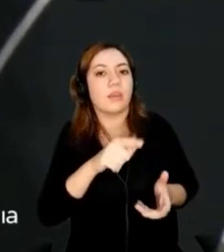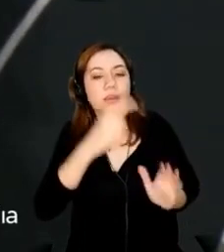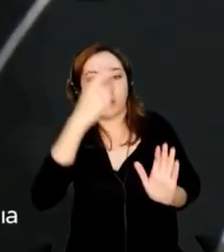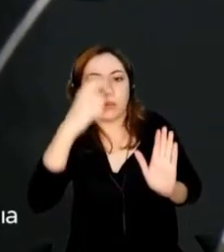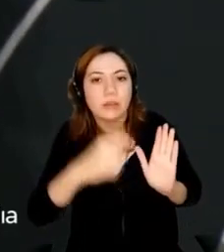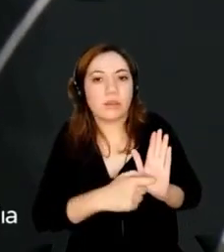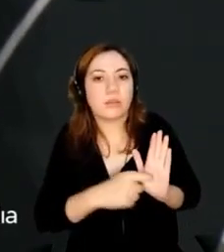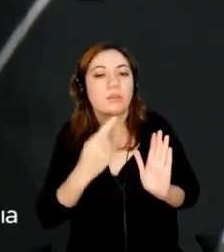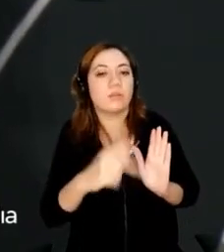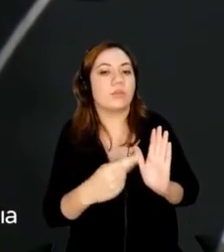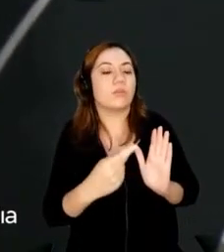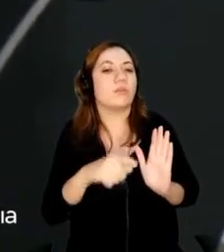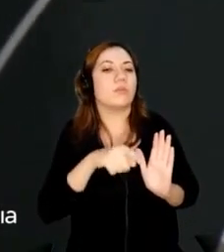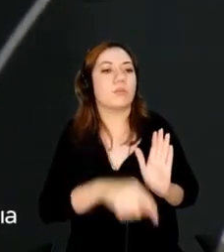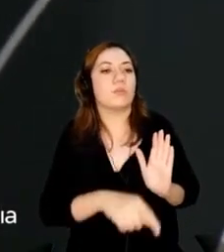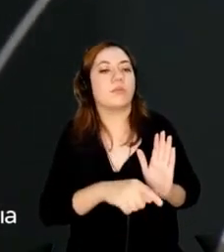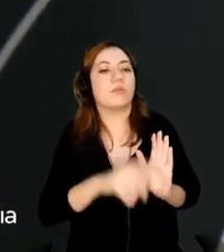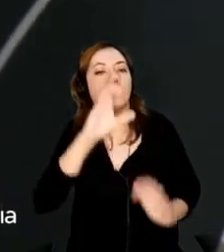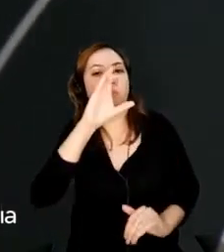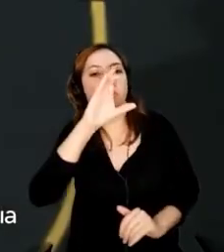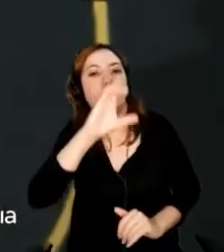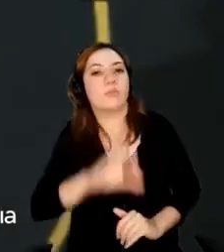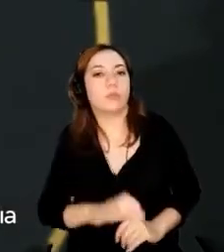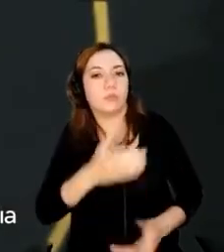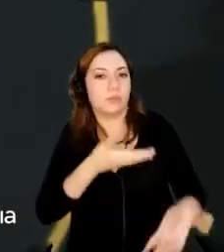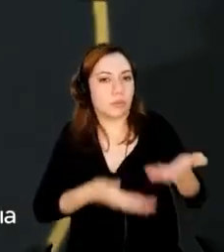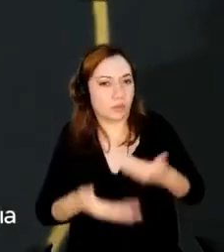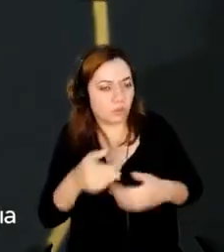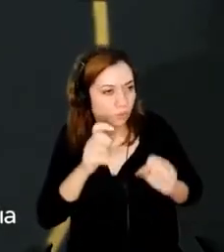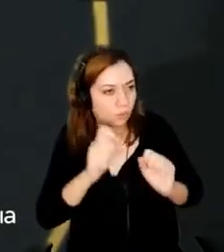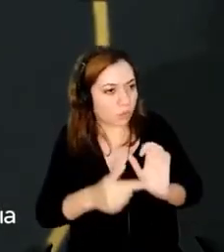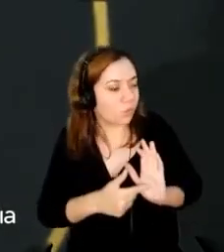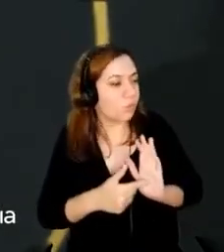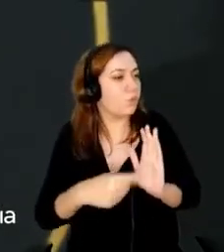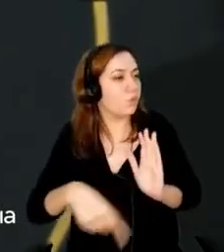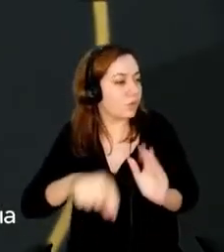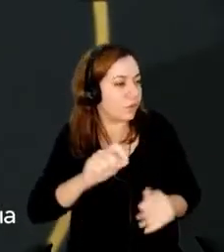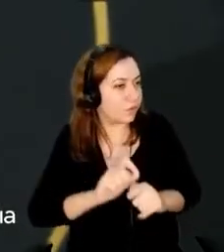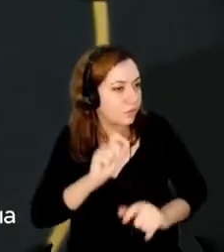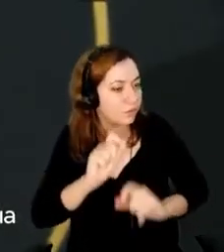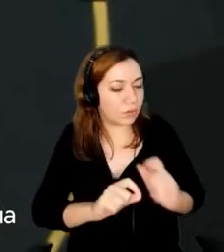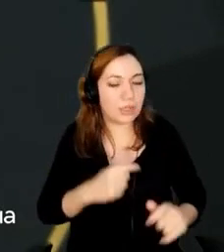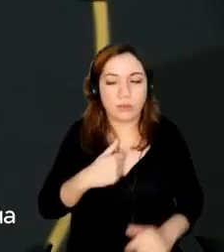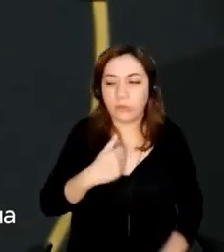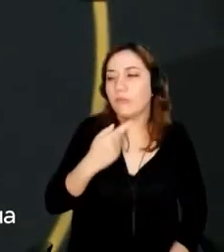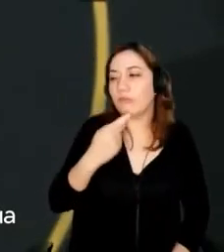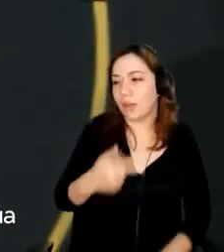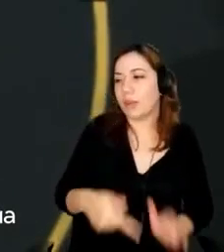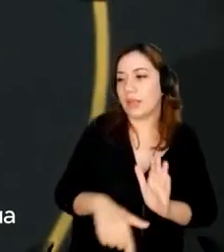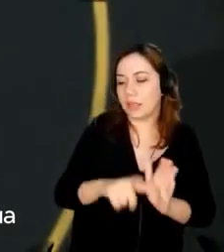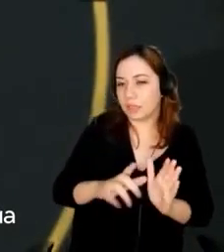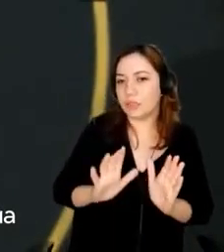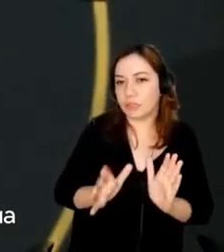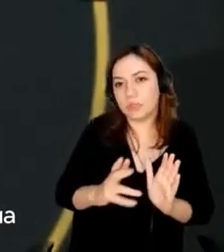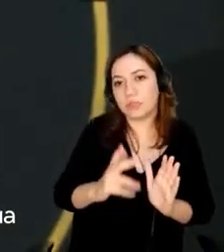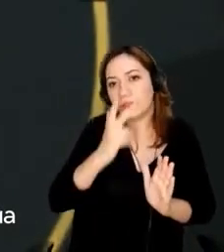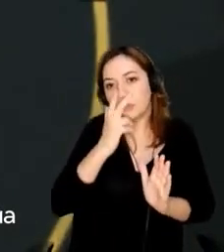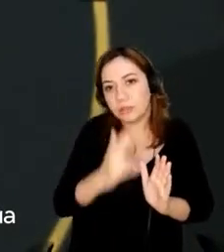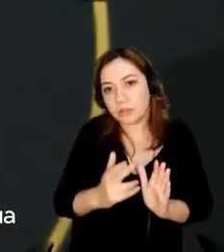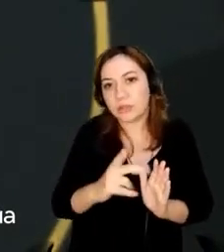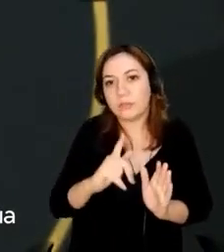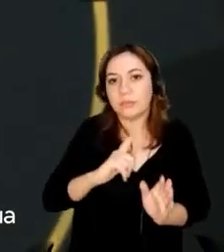some of the things you guys have done? Sure. As I mentioned earlier, direct to consumer, so you get a lot of crazy questions